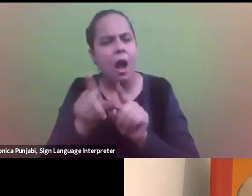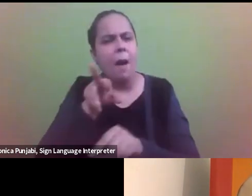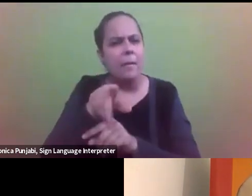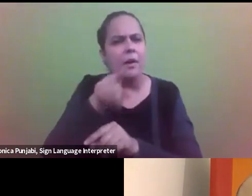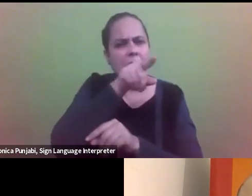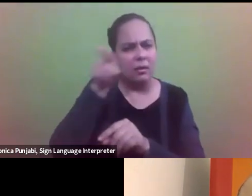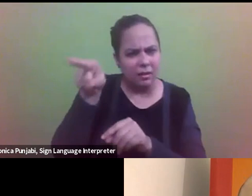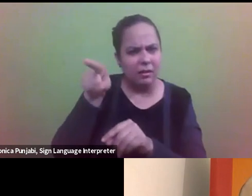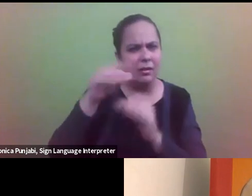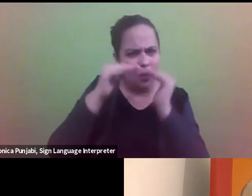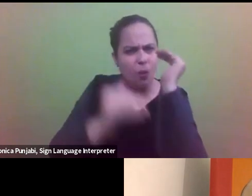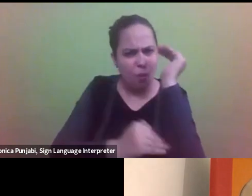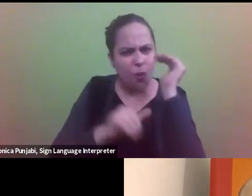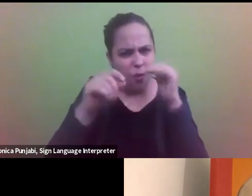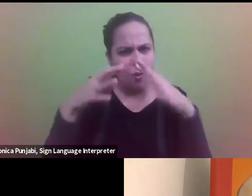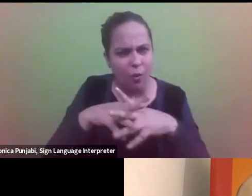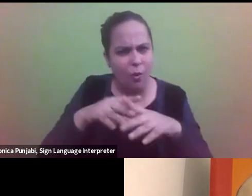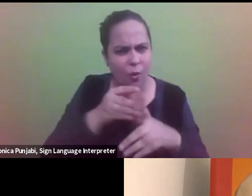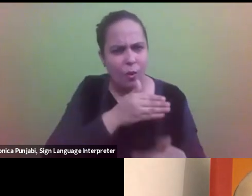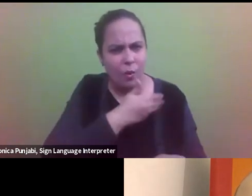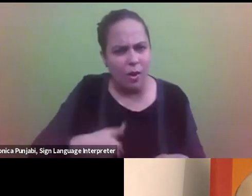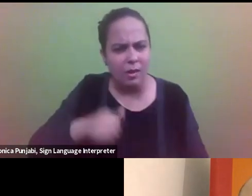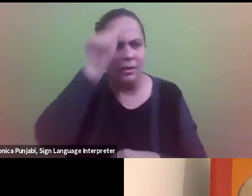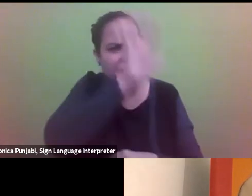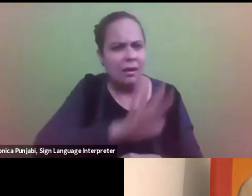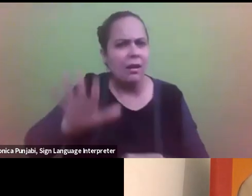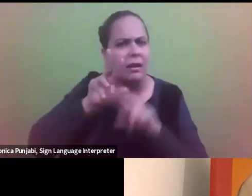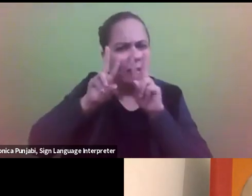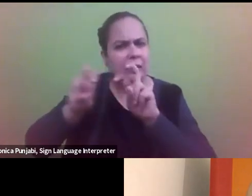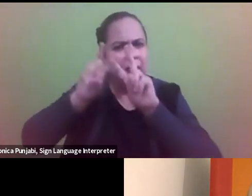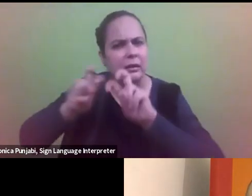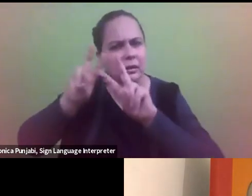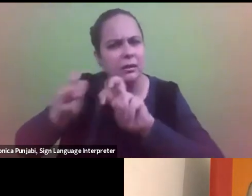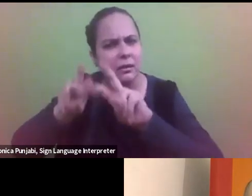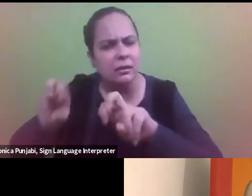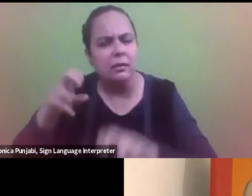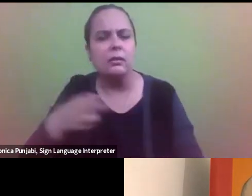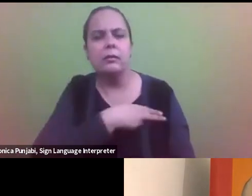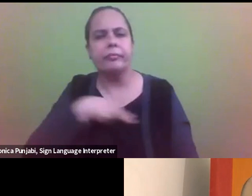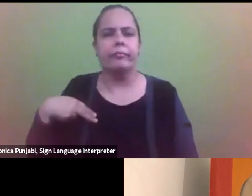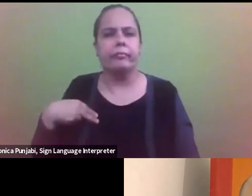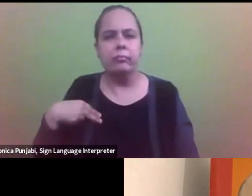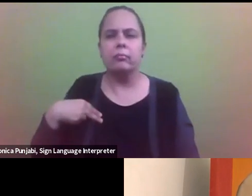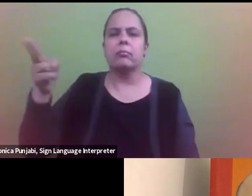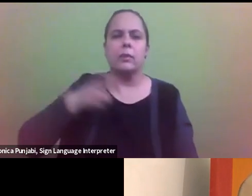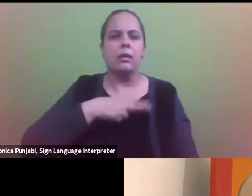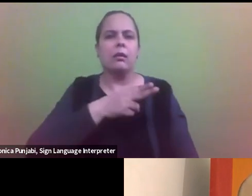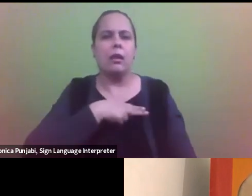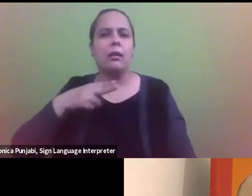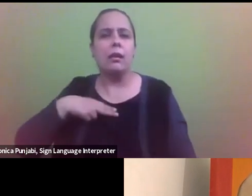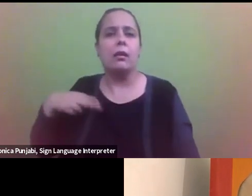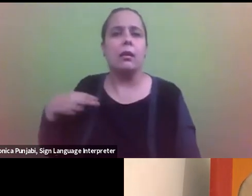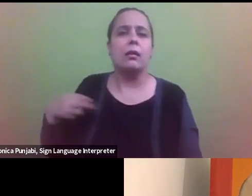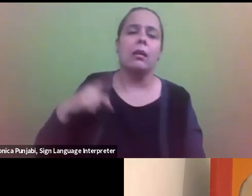that is there. So uh, that baggage is carried everywhere. And those are few. Not all high caste people